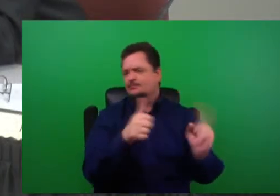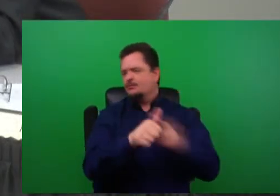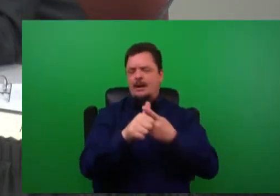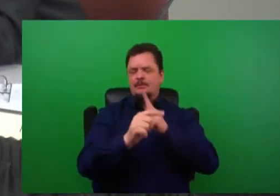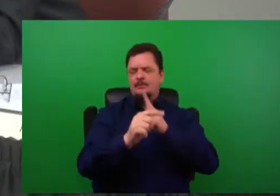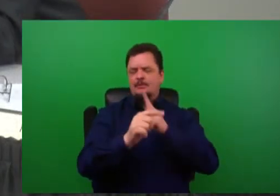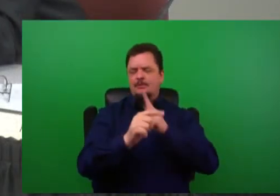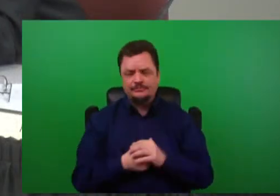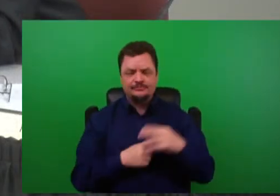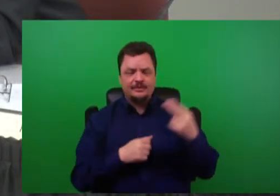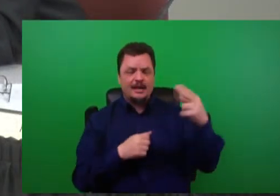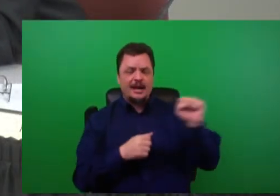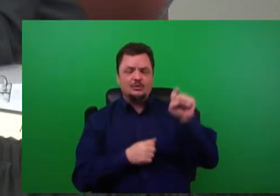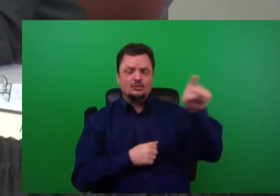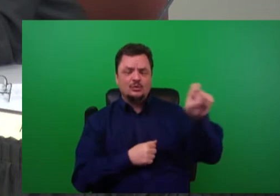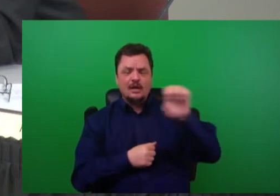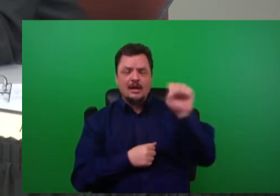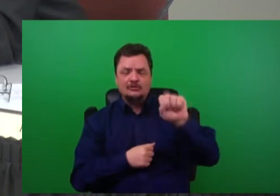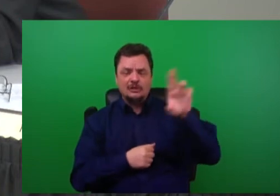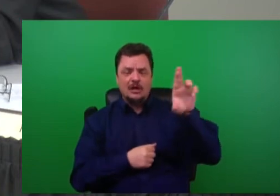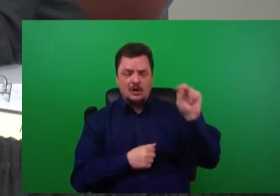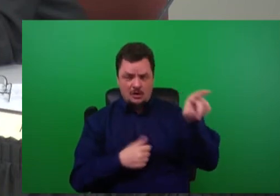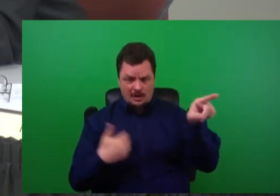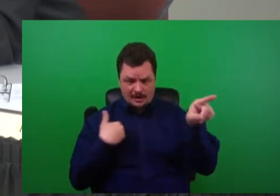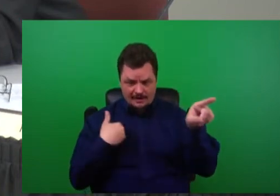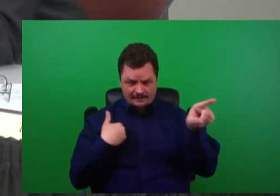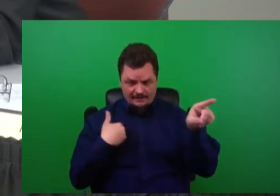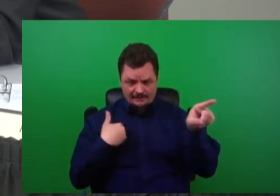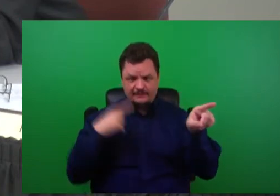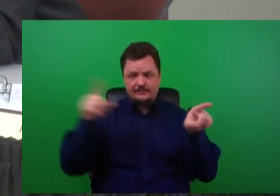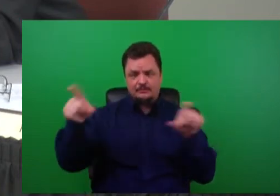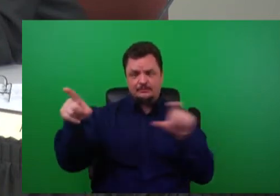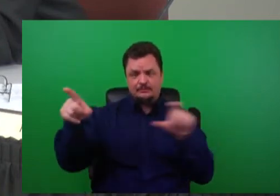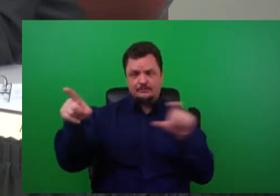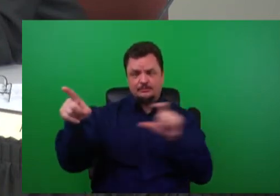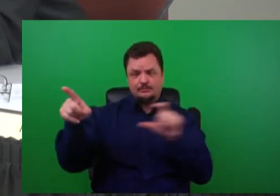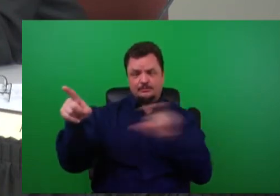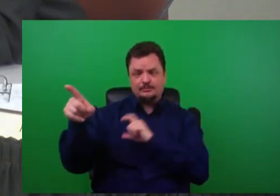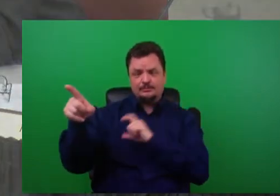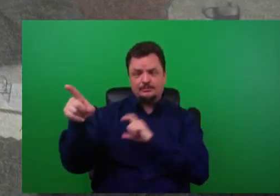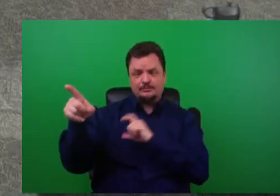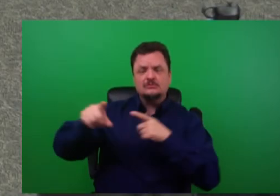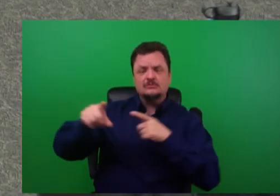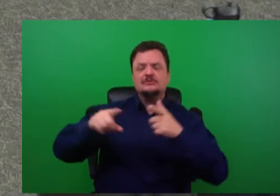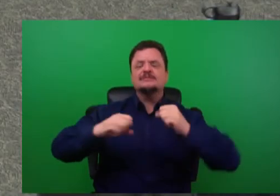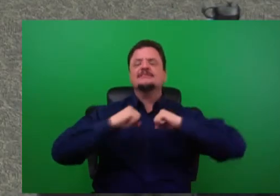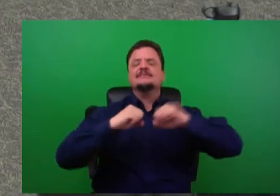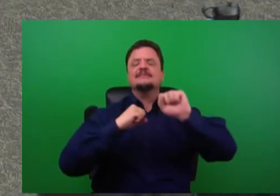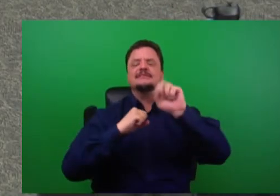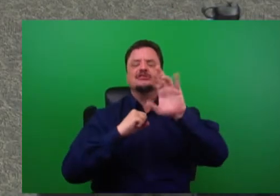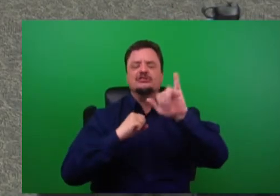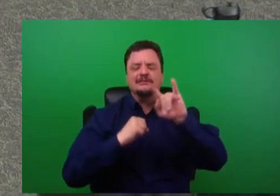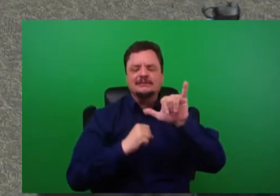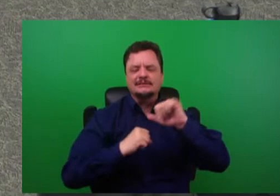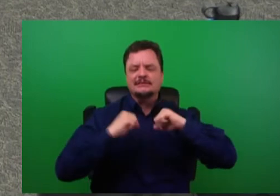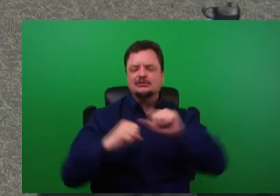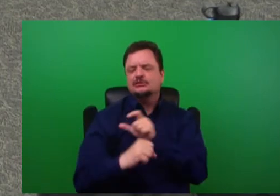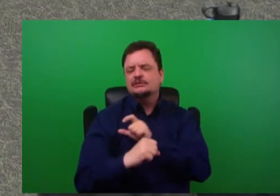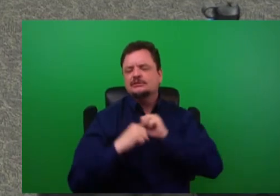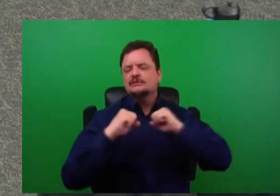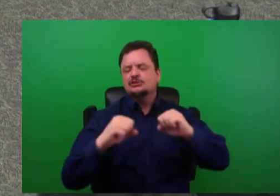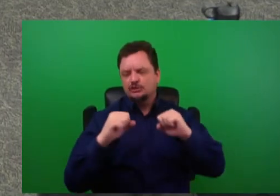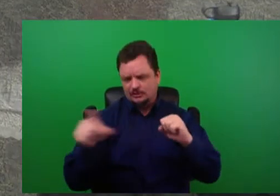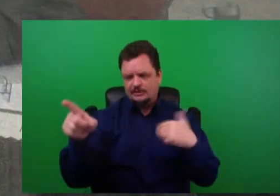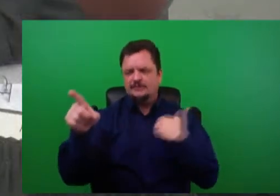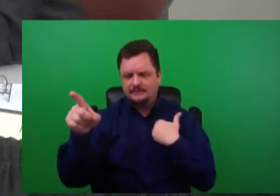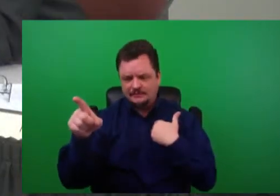office has it, and security. Then another security. Yeah, we have D11 security in addition to CSPD on site. Is there a nurse at